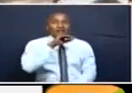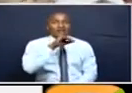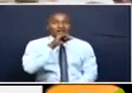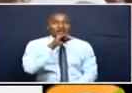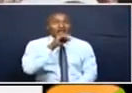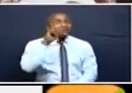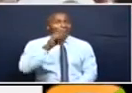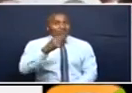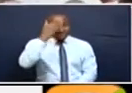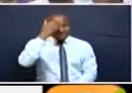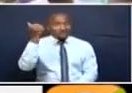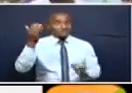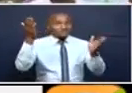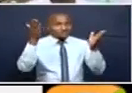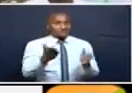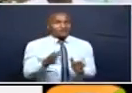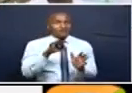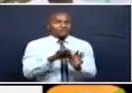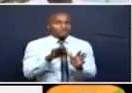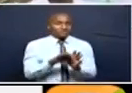forget about the Rift Valley votes